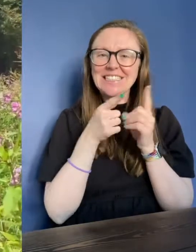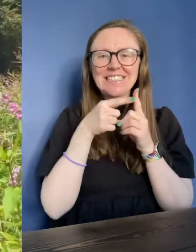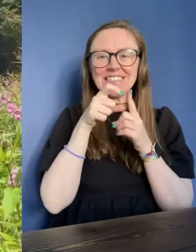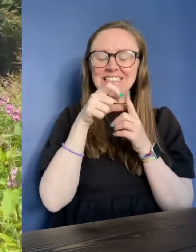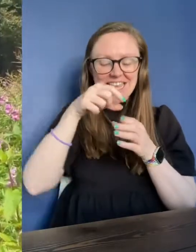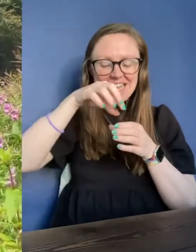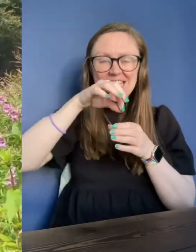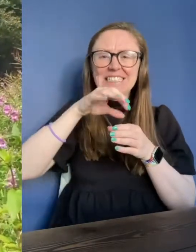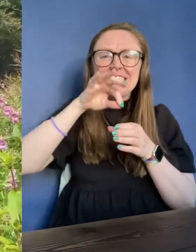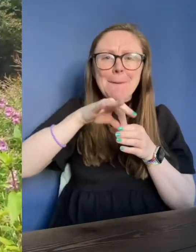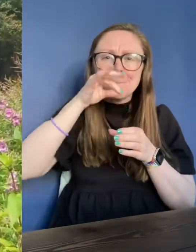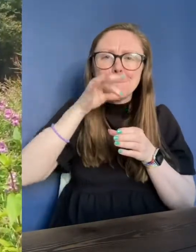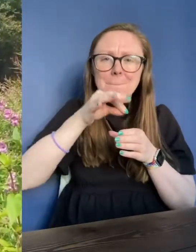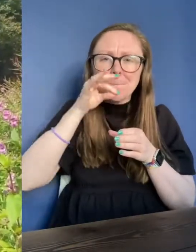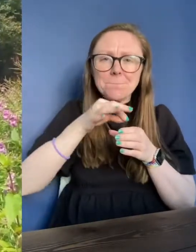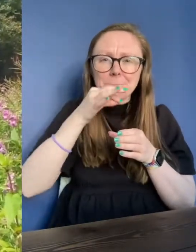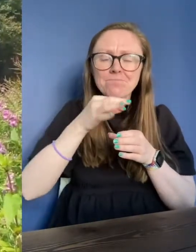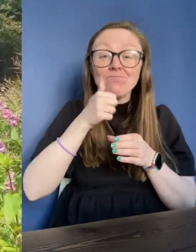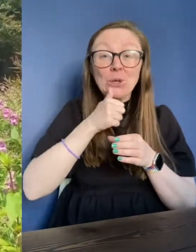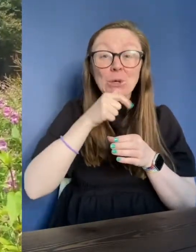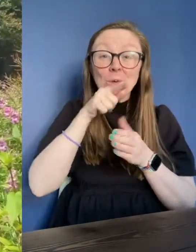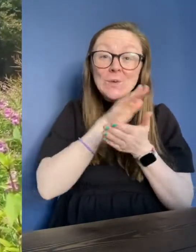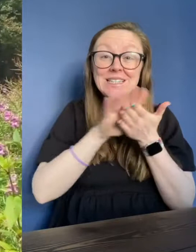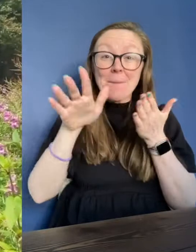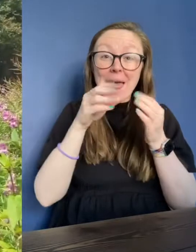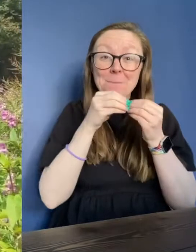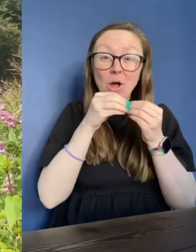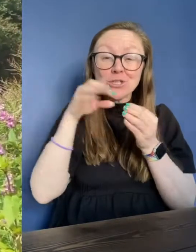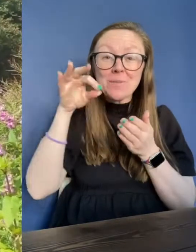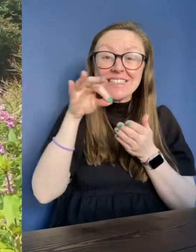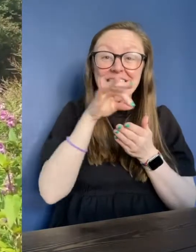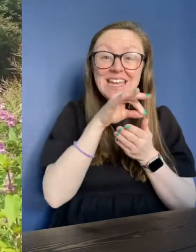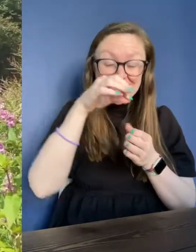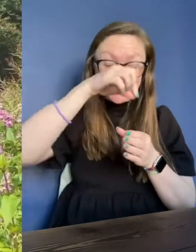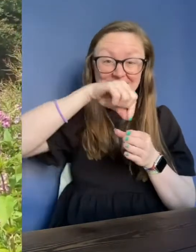seed-based dip using Himalayan balsam seeds.